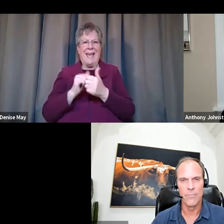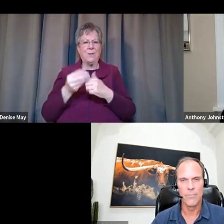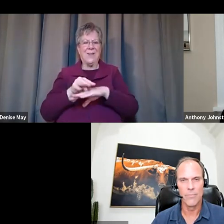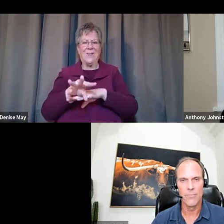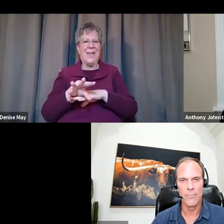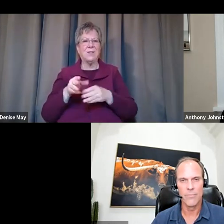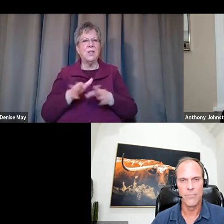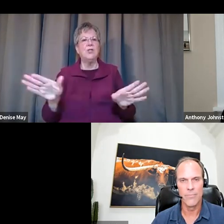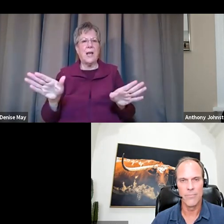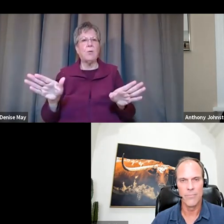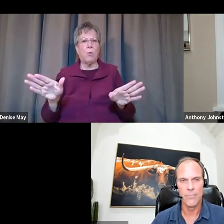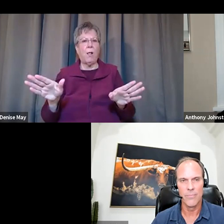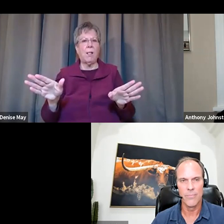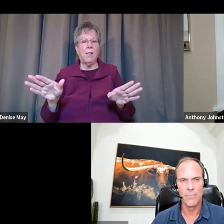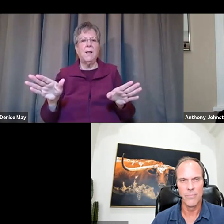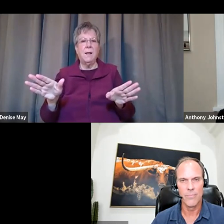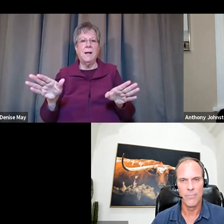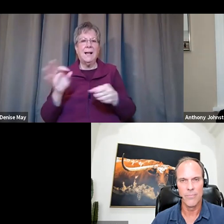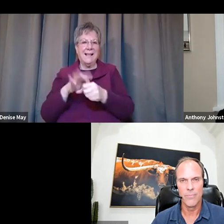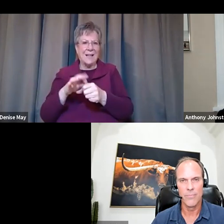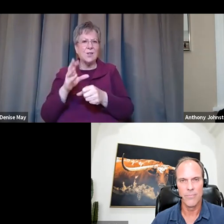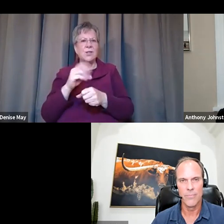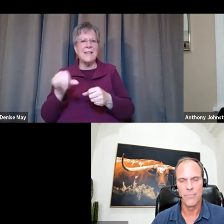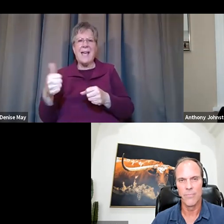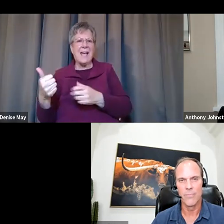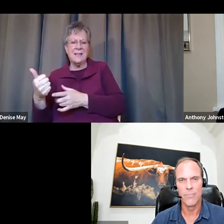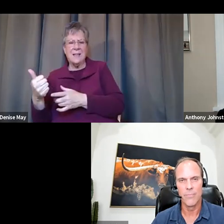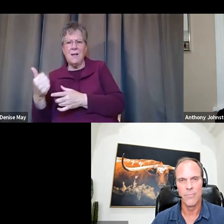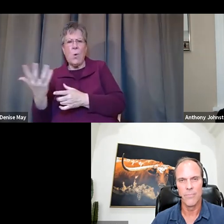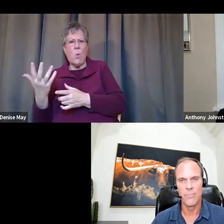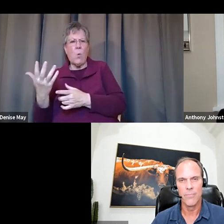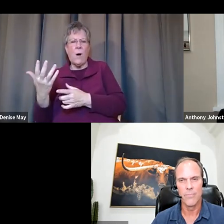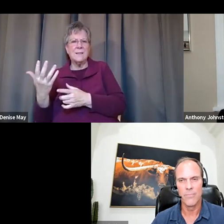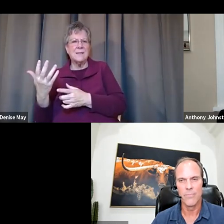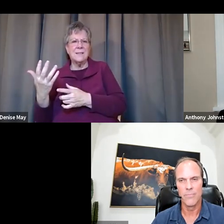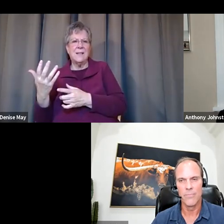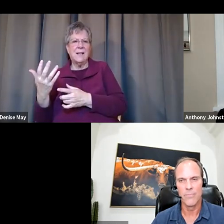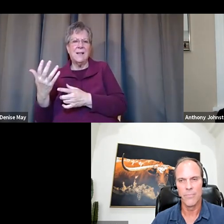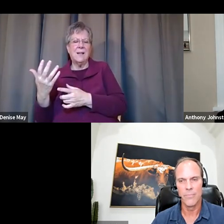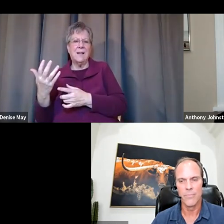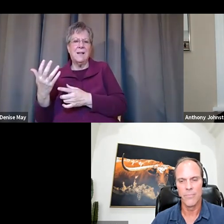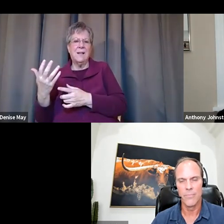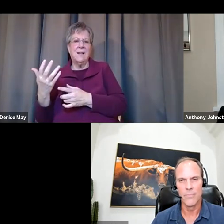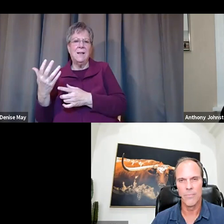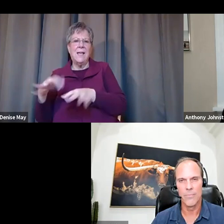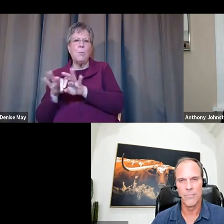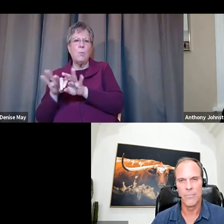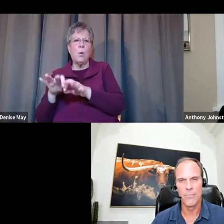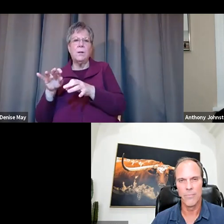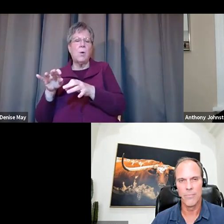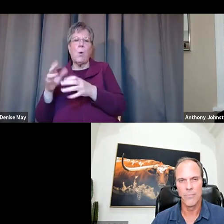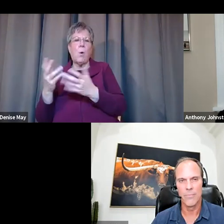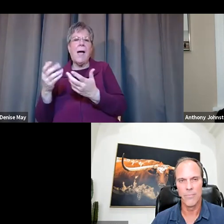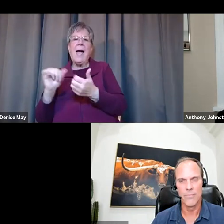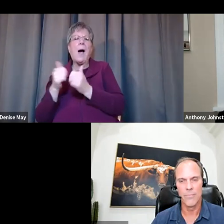general? And on the other hand, what's the prevalence of election fraud